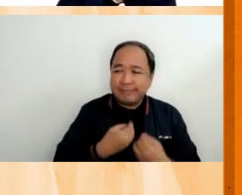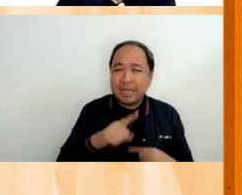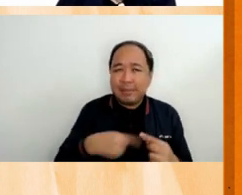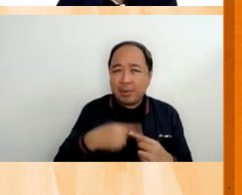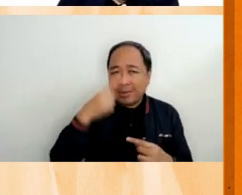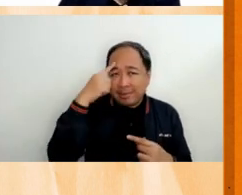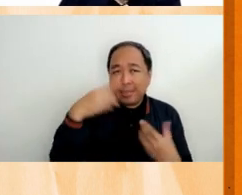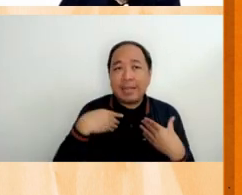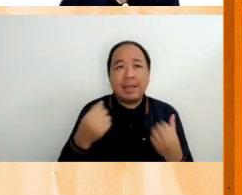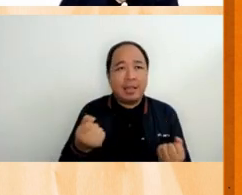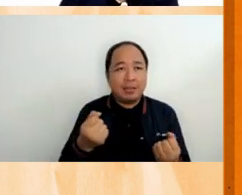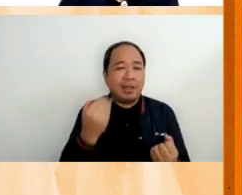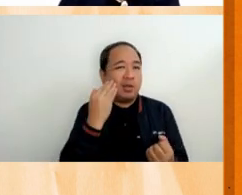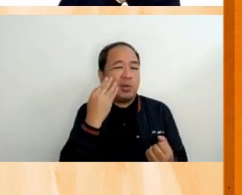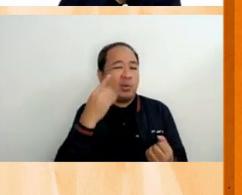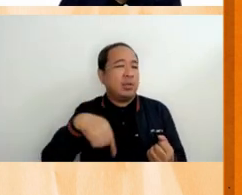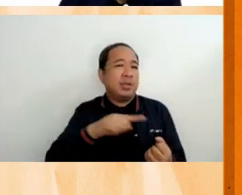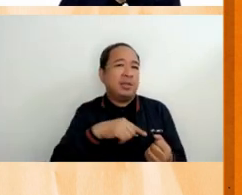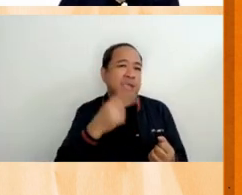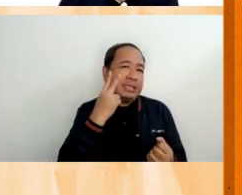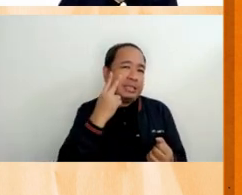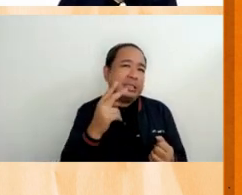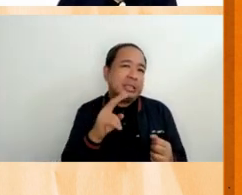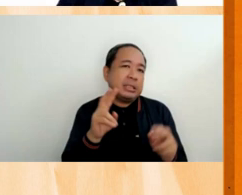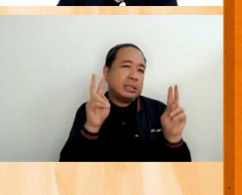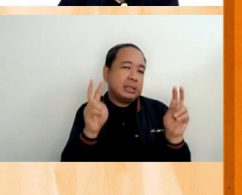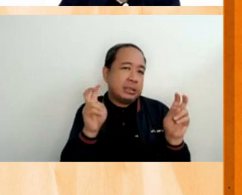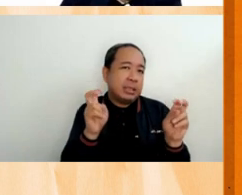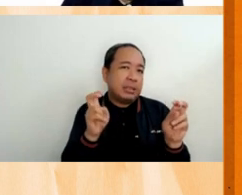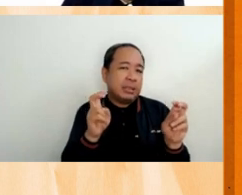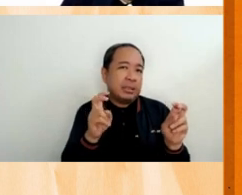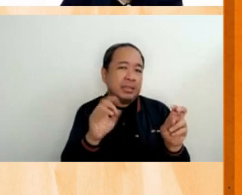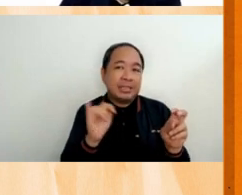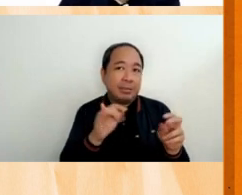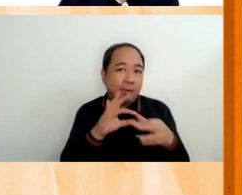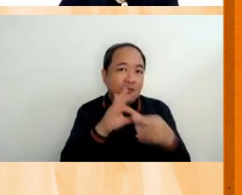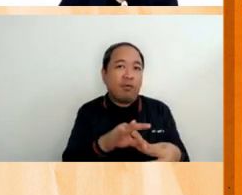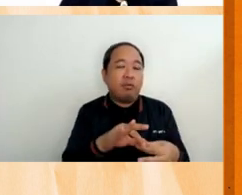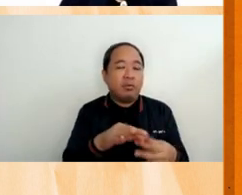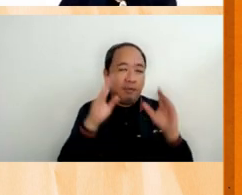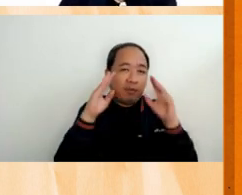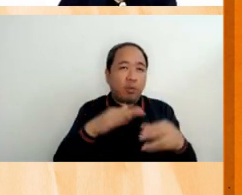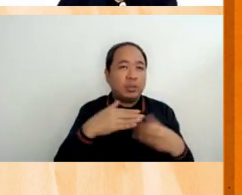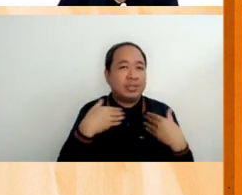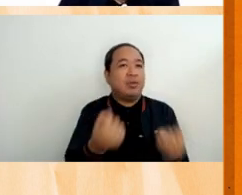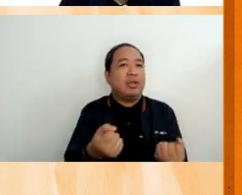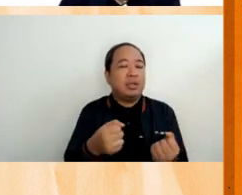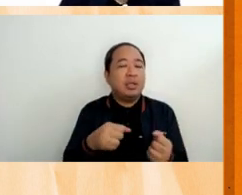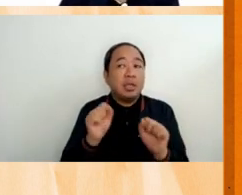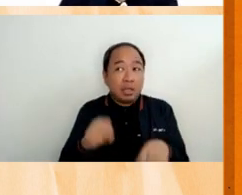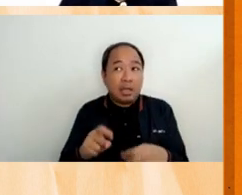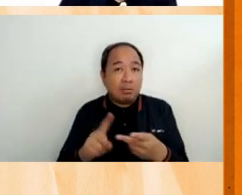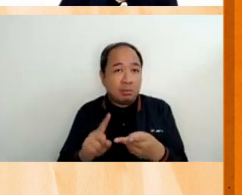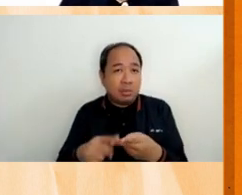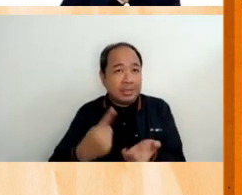about values based lectures, resilience lectures, and even help seeking behaviors. And